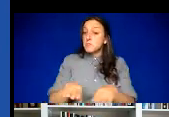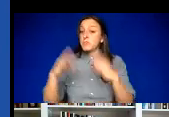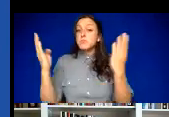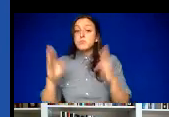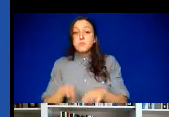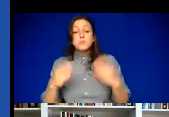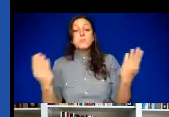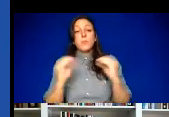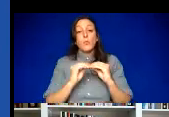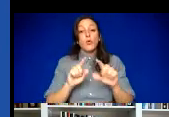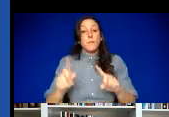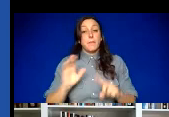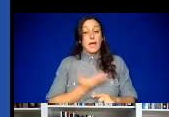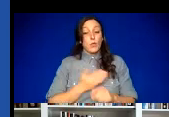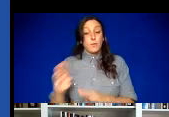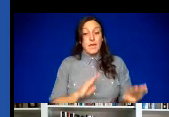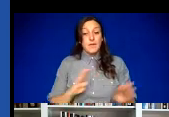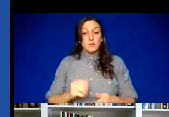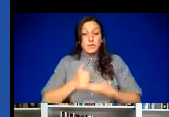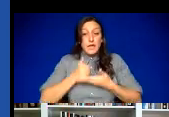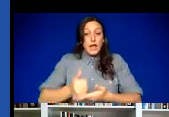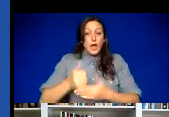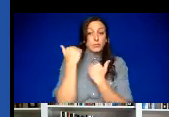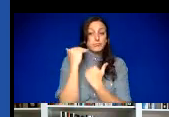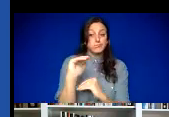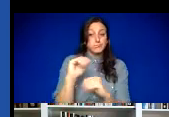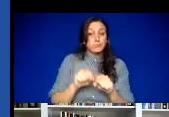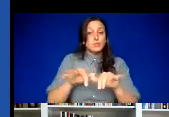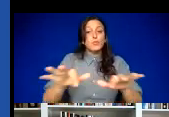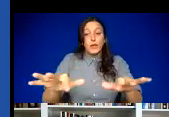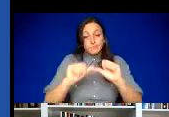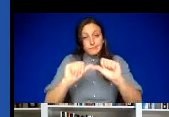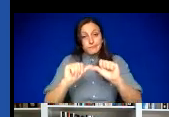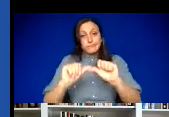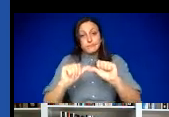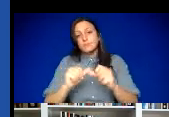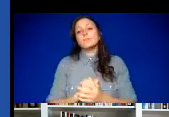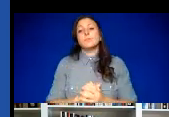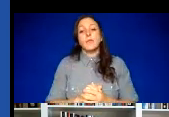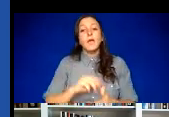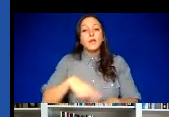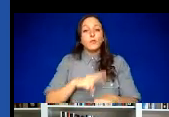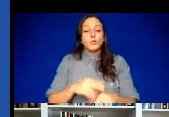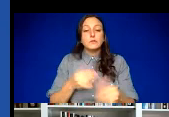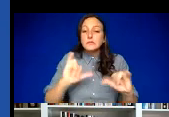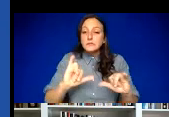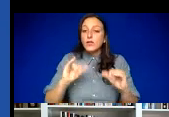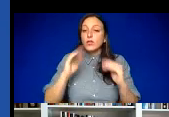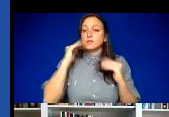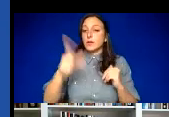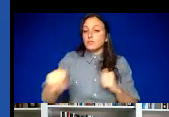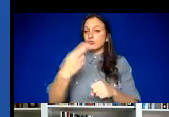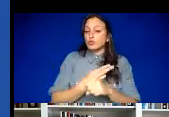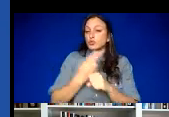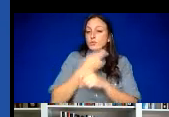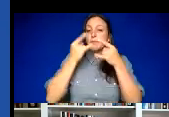spread. And of course, in other settings, we'll still be expecting mask use as well. We'll be